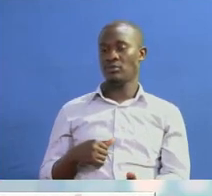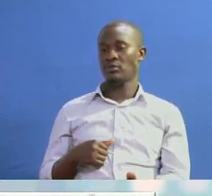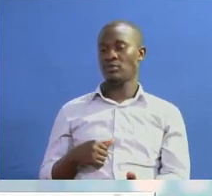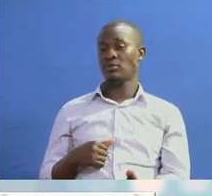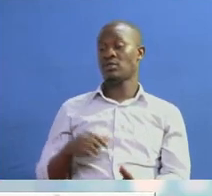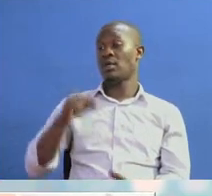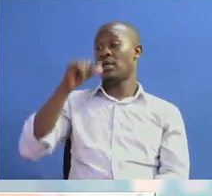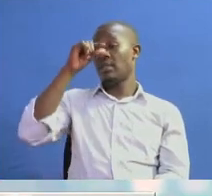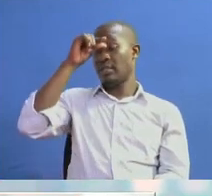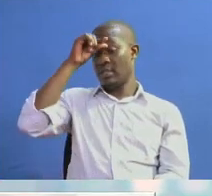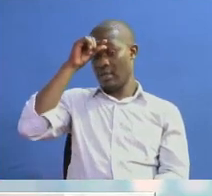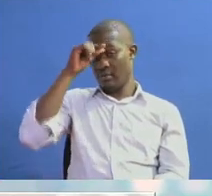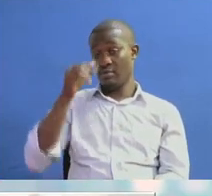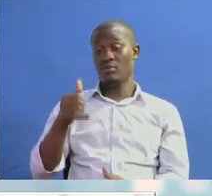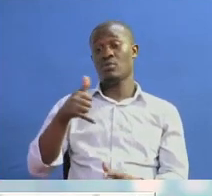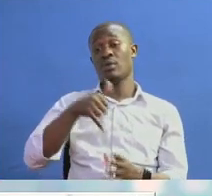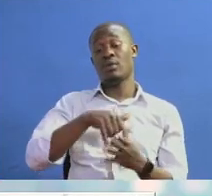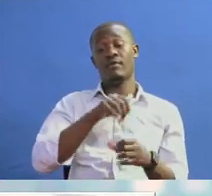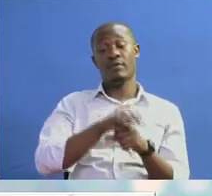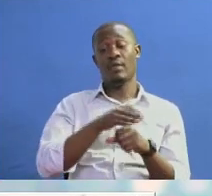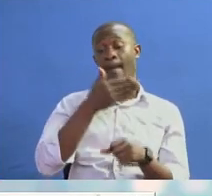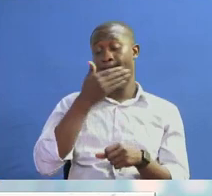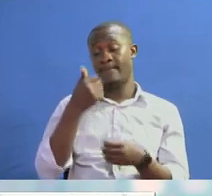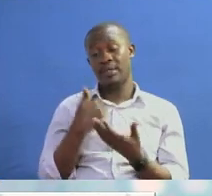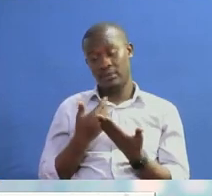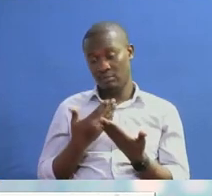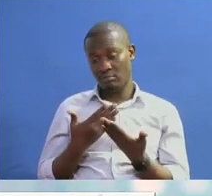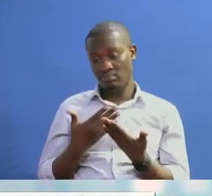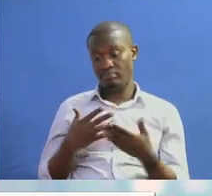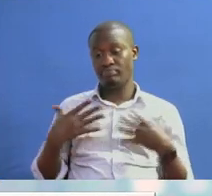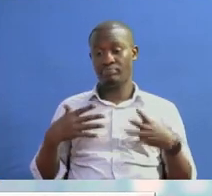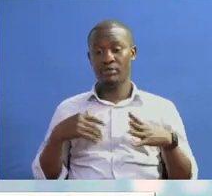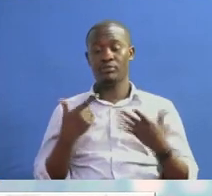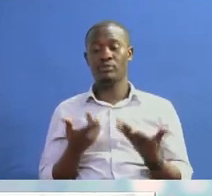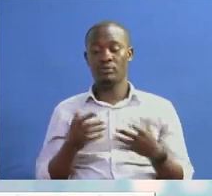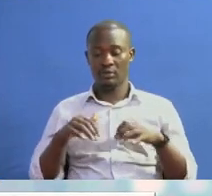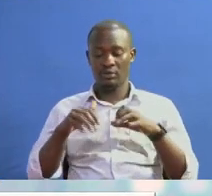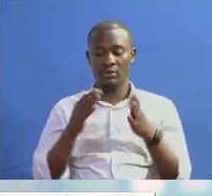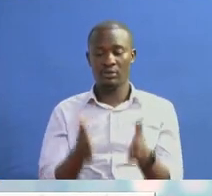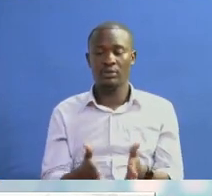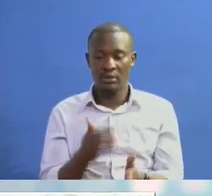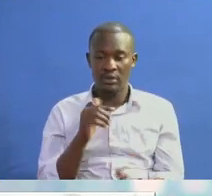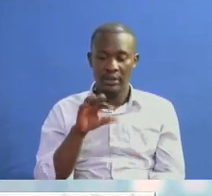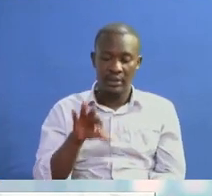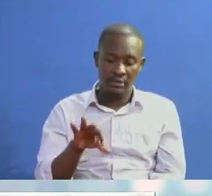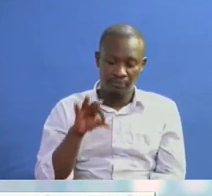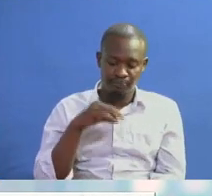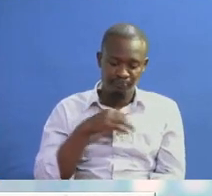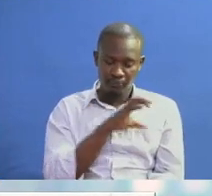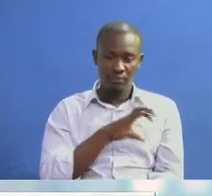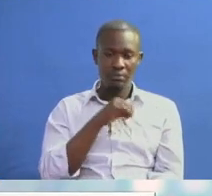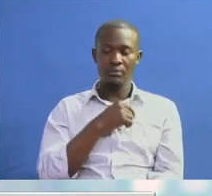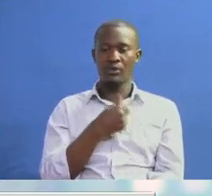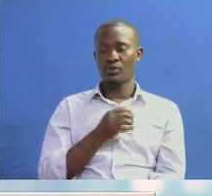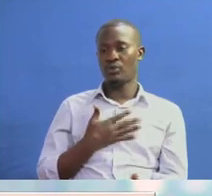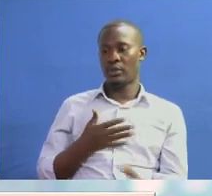the government will involve their best agronomists and field officers, agriculturists. They'll take citizens through capacity